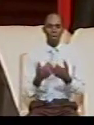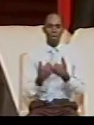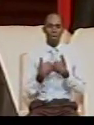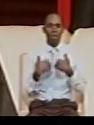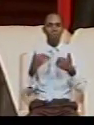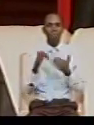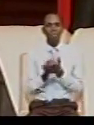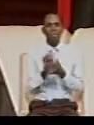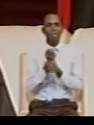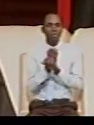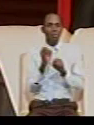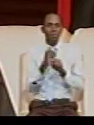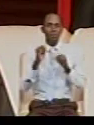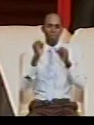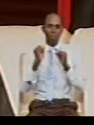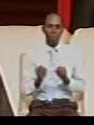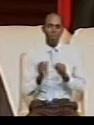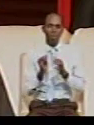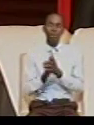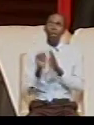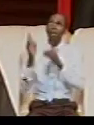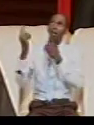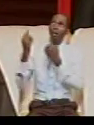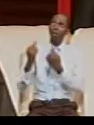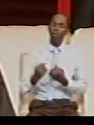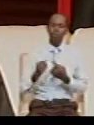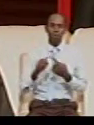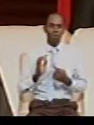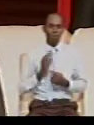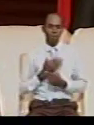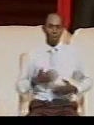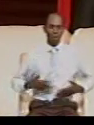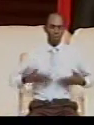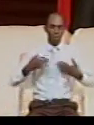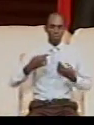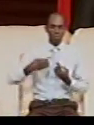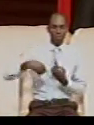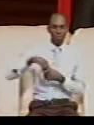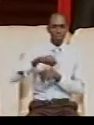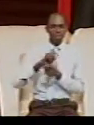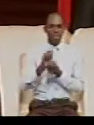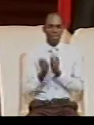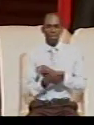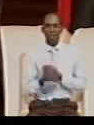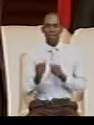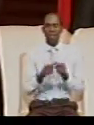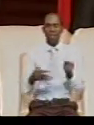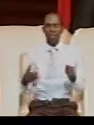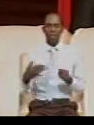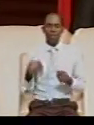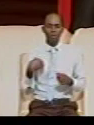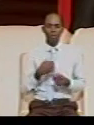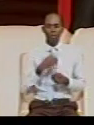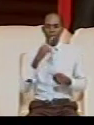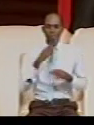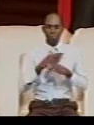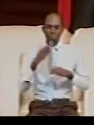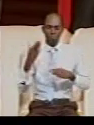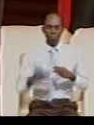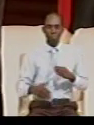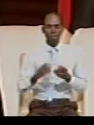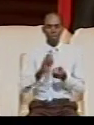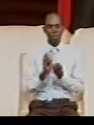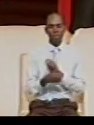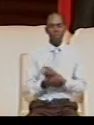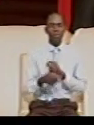power that comes in our lives. And it turns everything around, and we're totally transformed, and we're